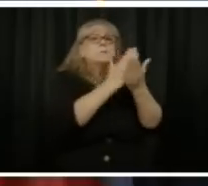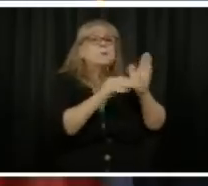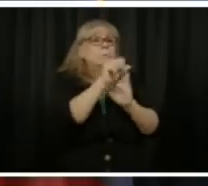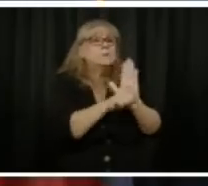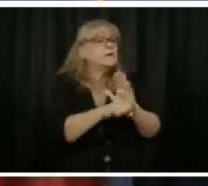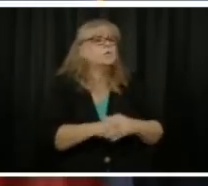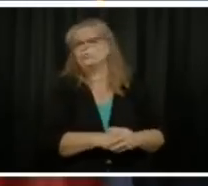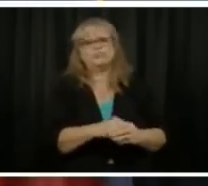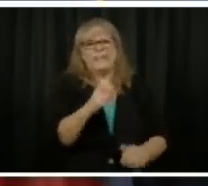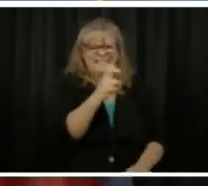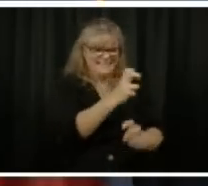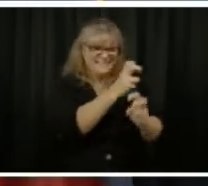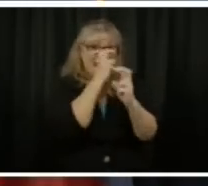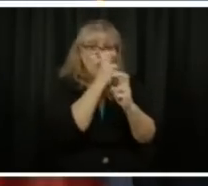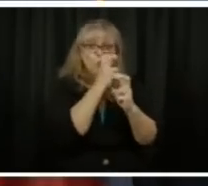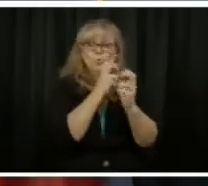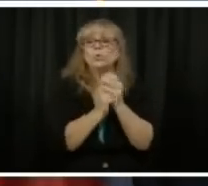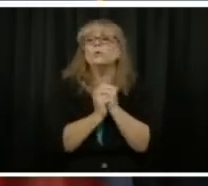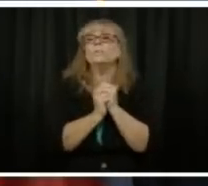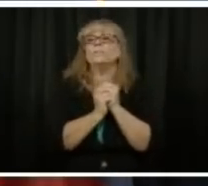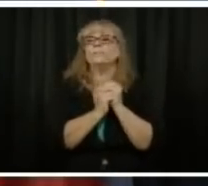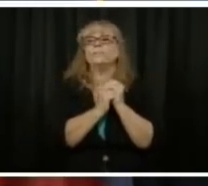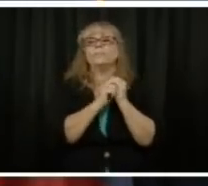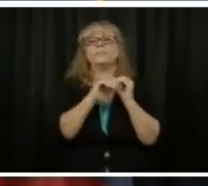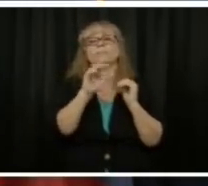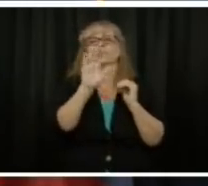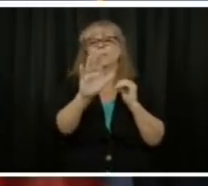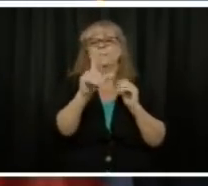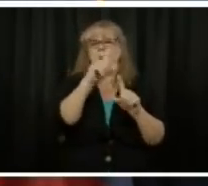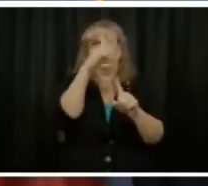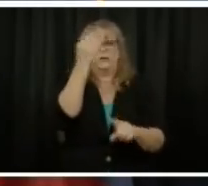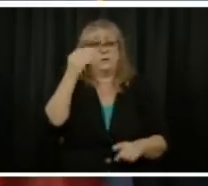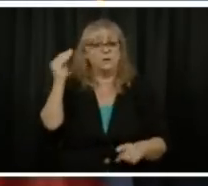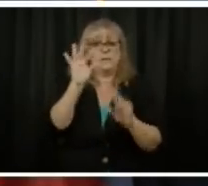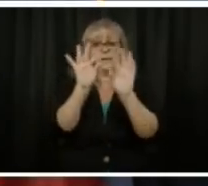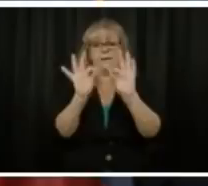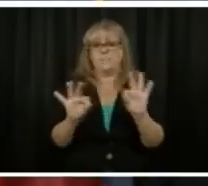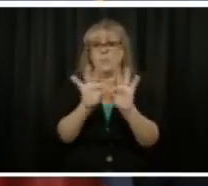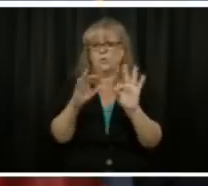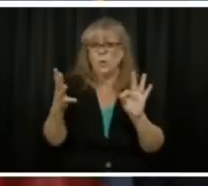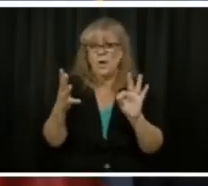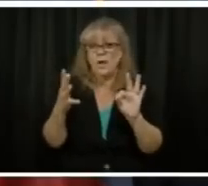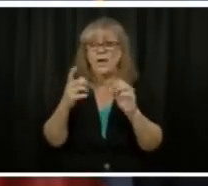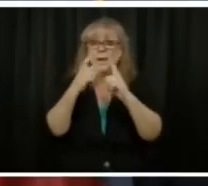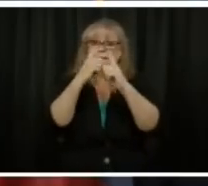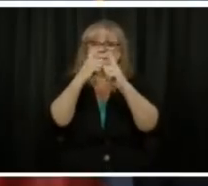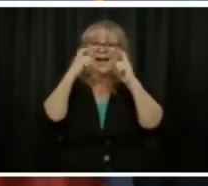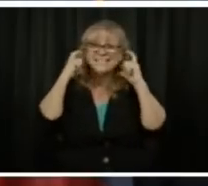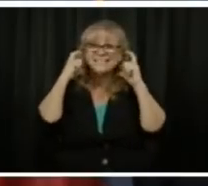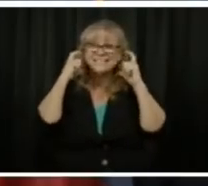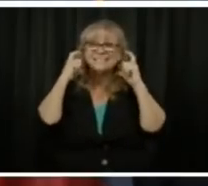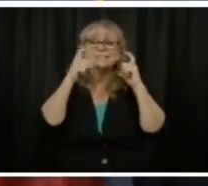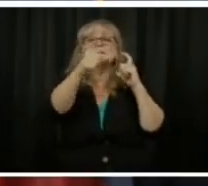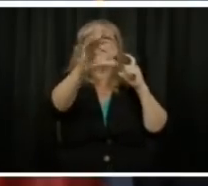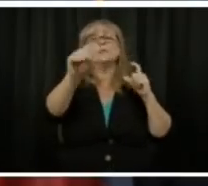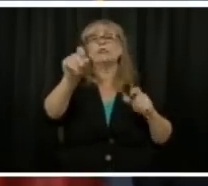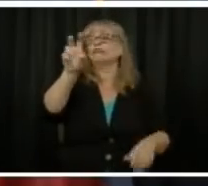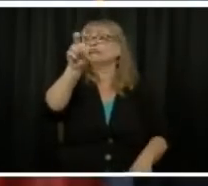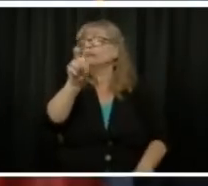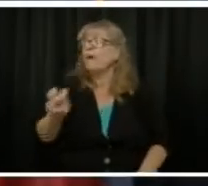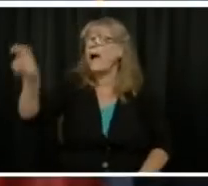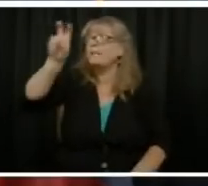So the key thing, and one of the reasons masks are so important, is that people travel around our state. It's not just tourists from